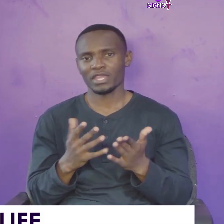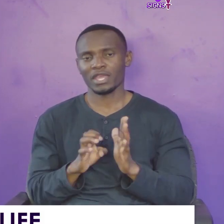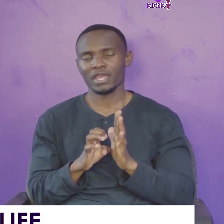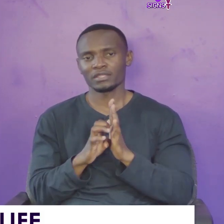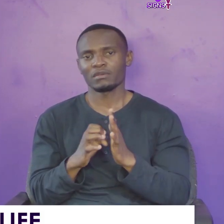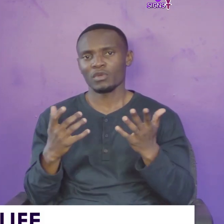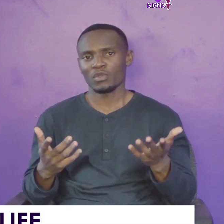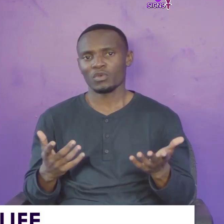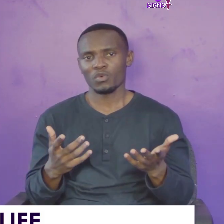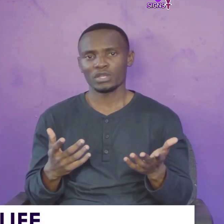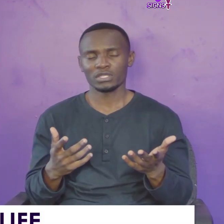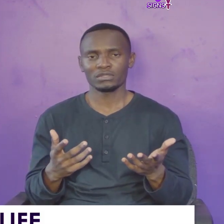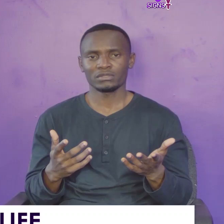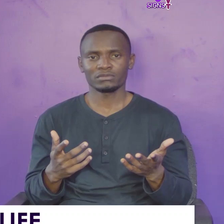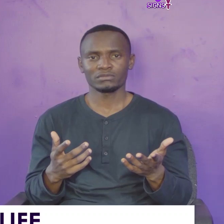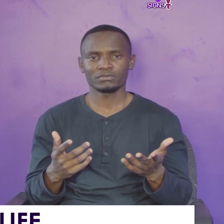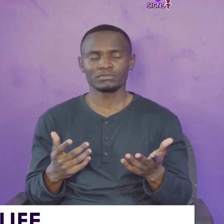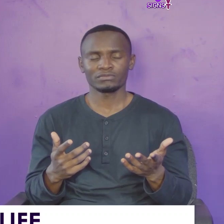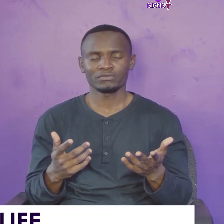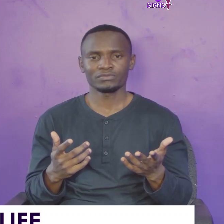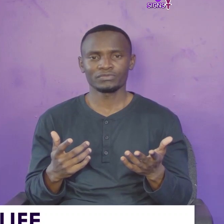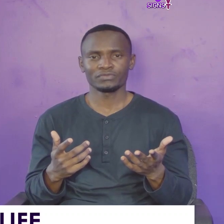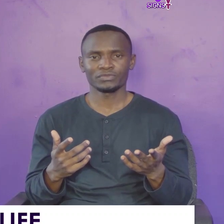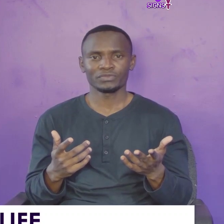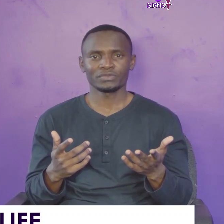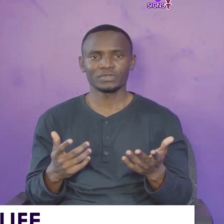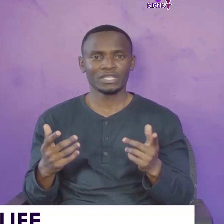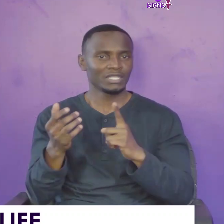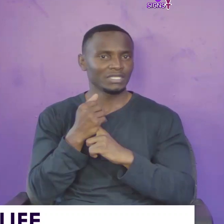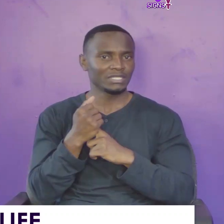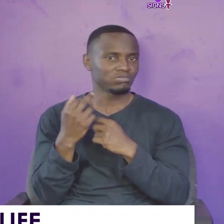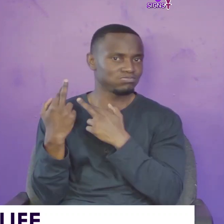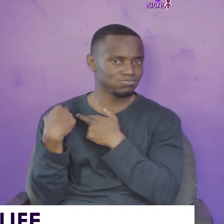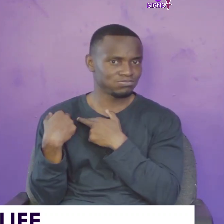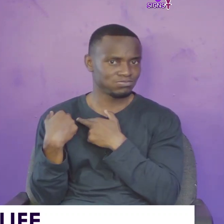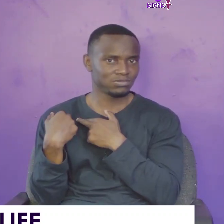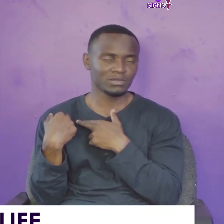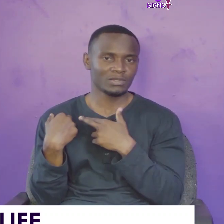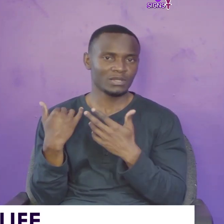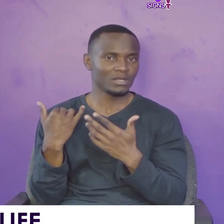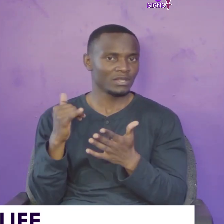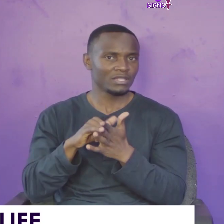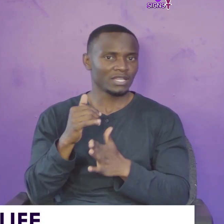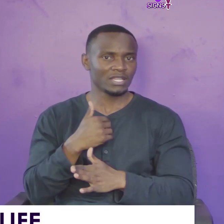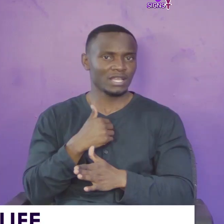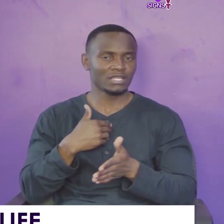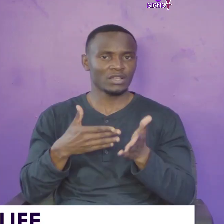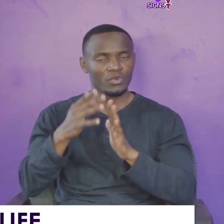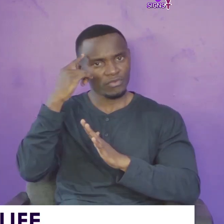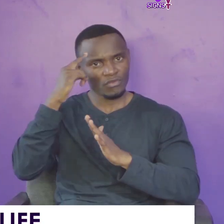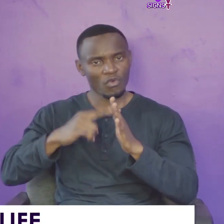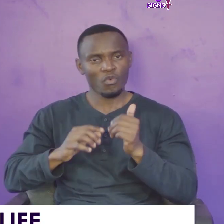like accountability. yes, Yeah. It has a way of giving you